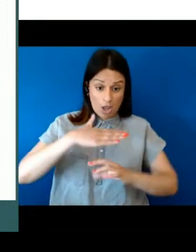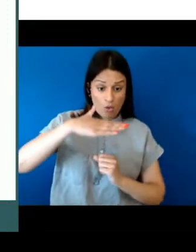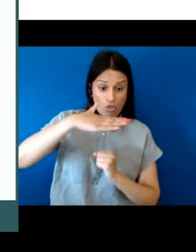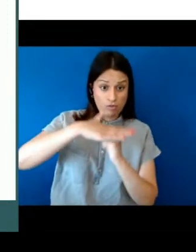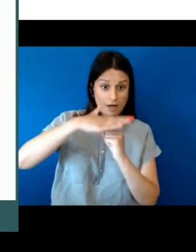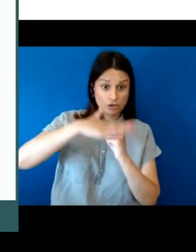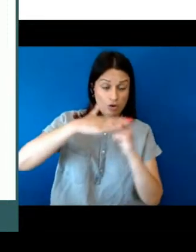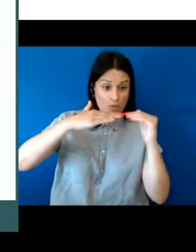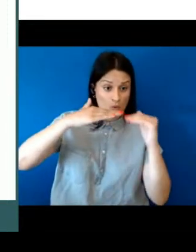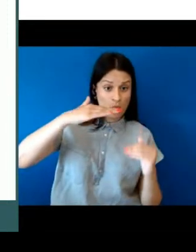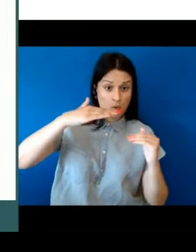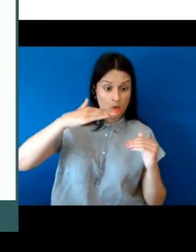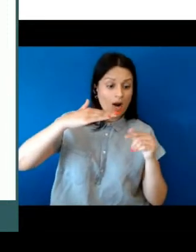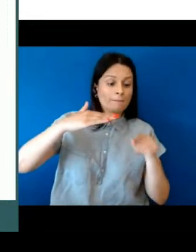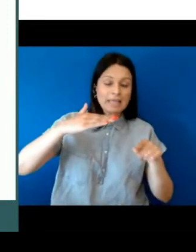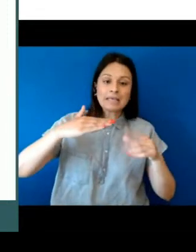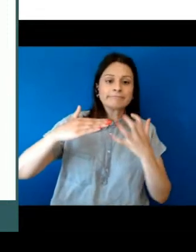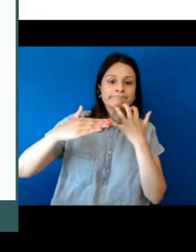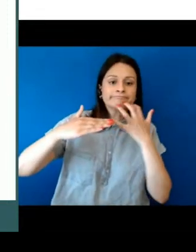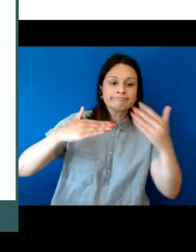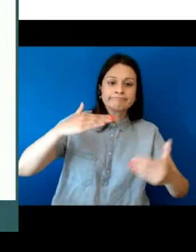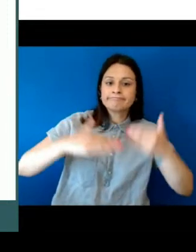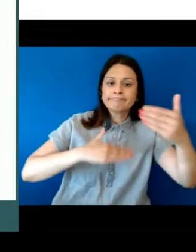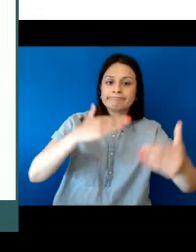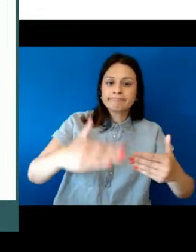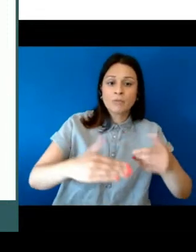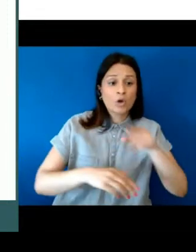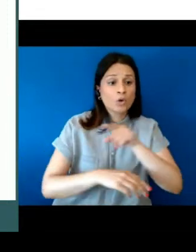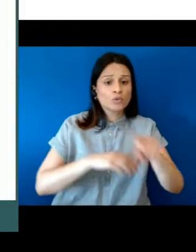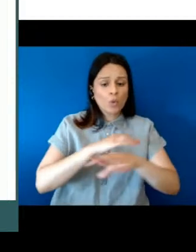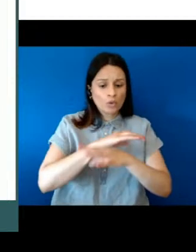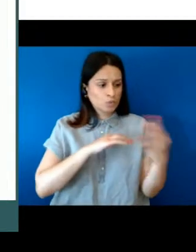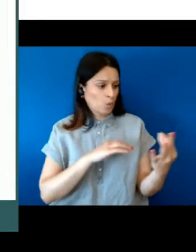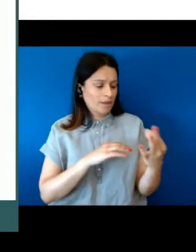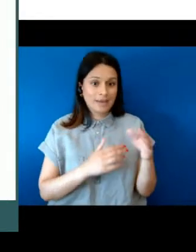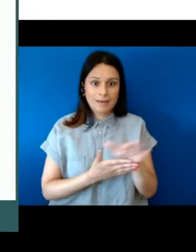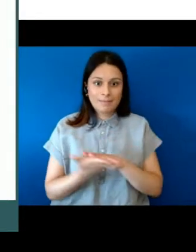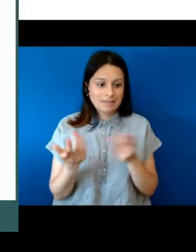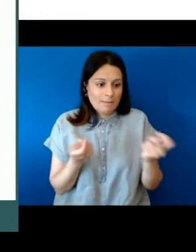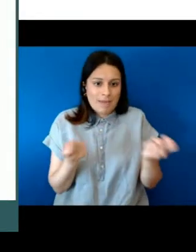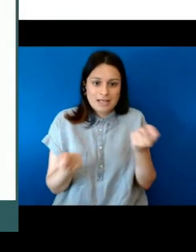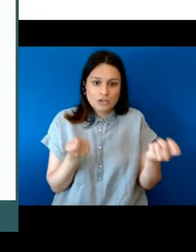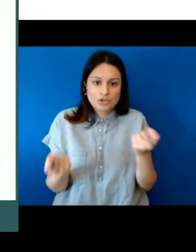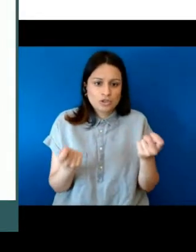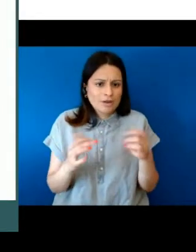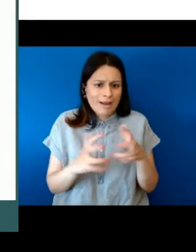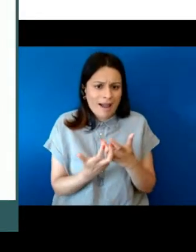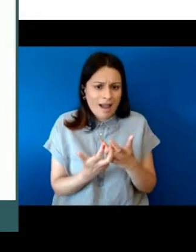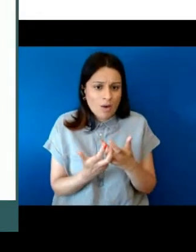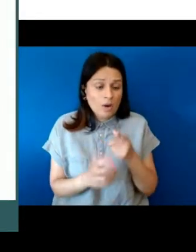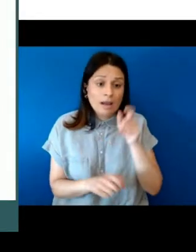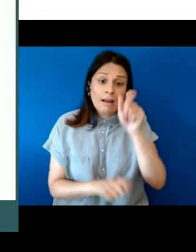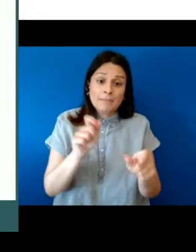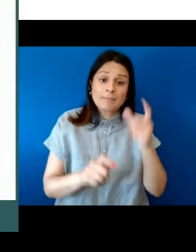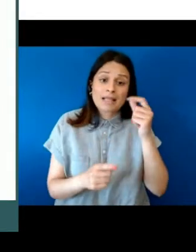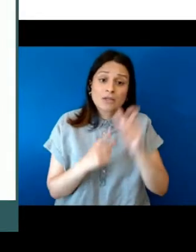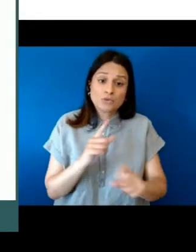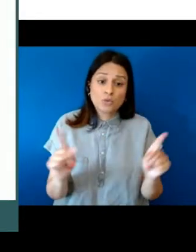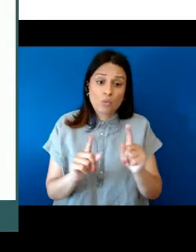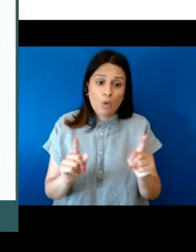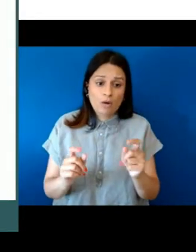tool in your toolkit of management things that people can do to